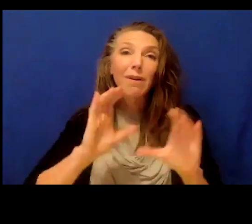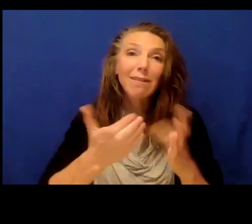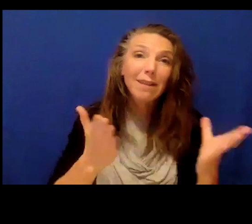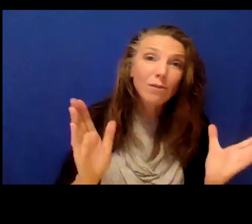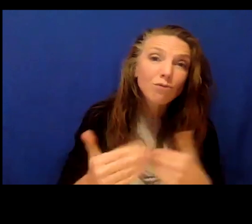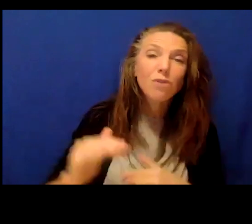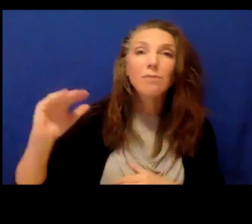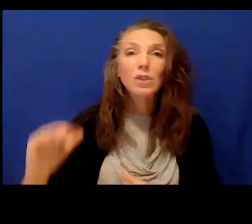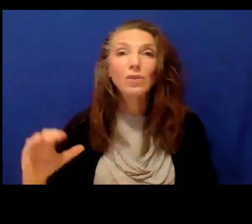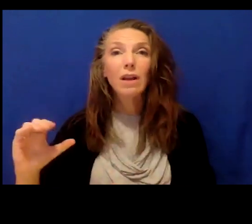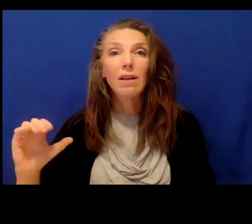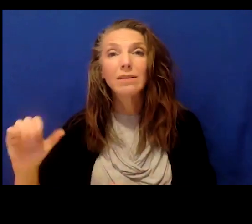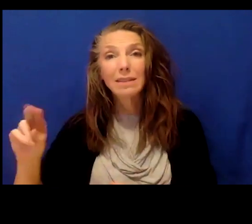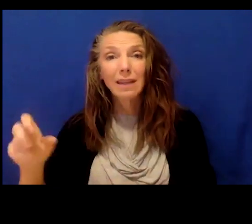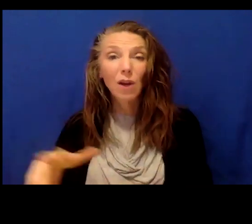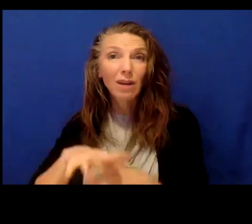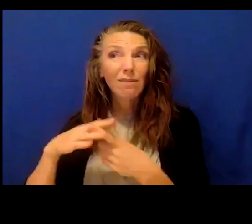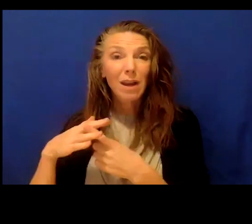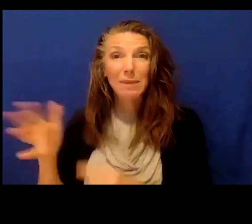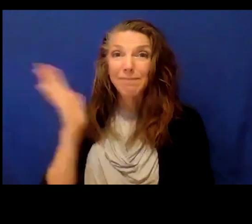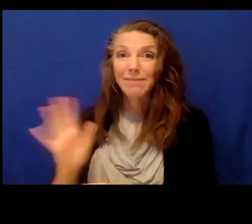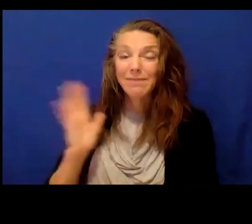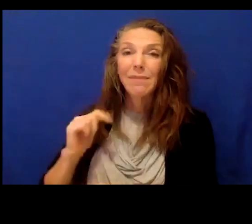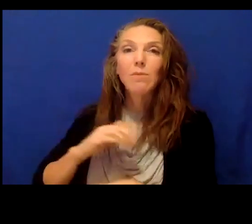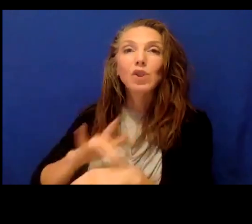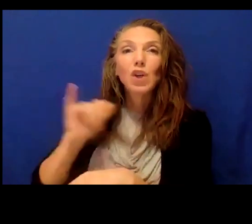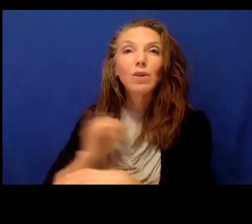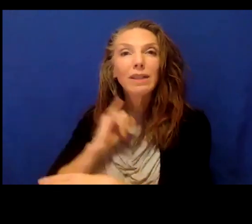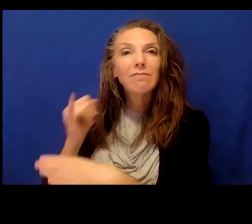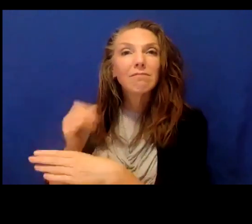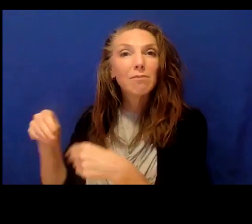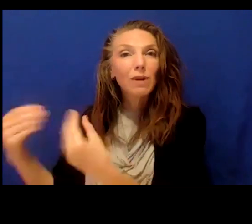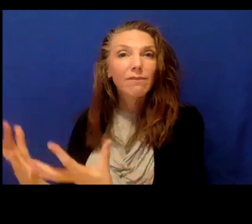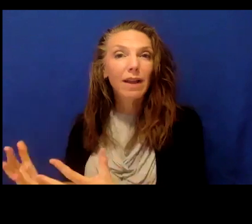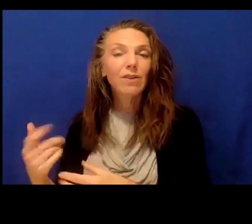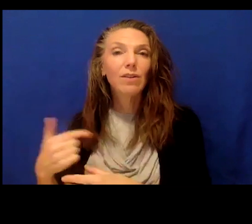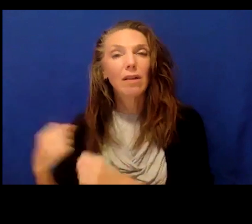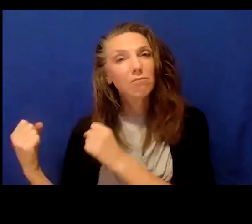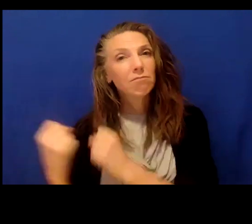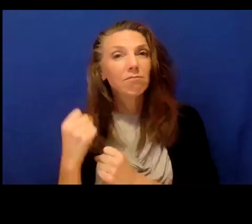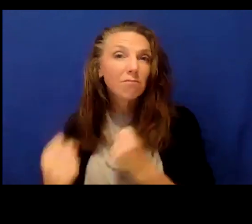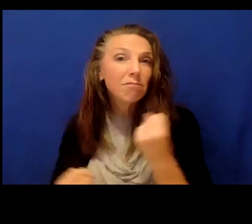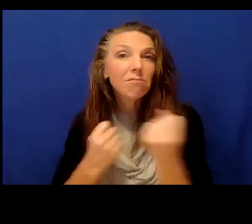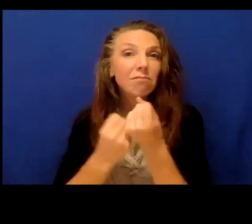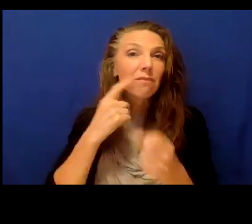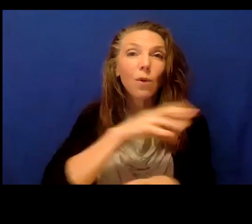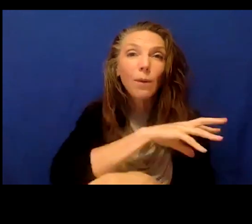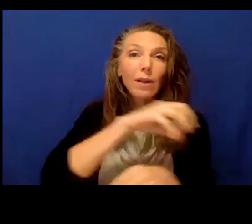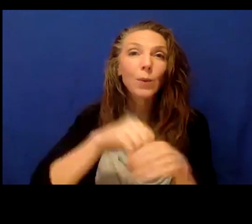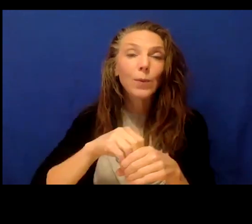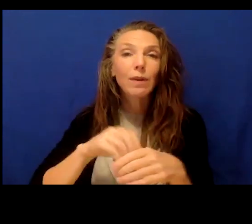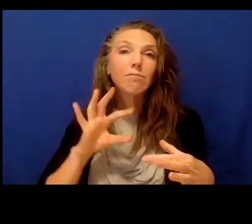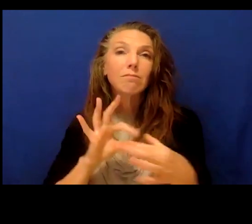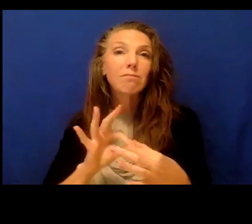environments. Even in homes, I was an early intervention provider for a while as well. I'm a fierce advocate of inclusion and belonging, and that's